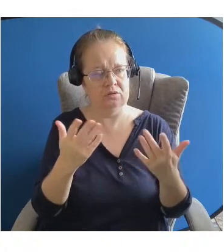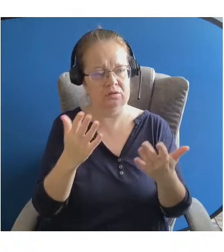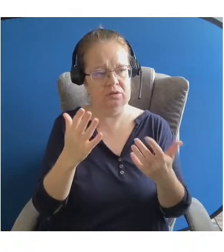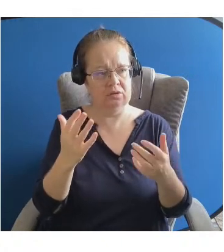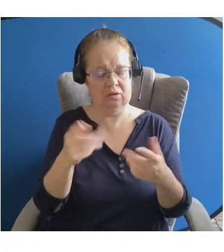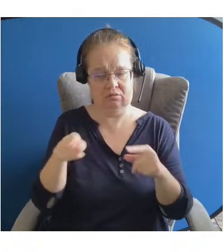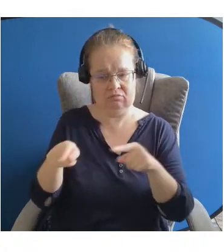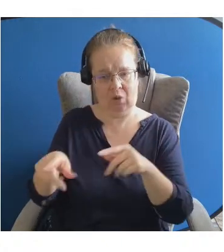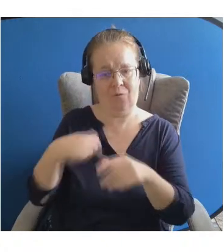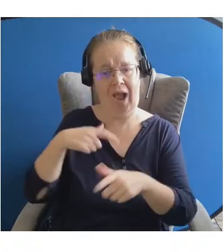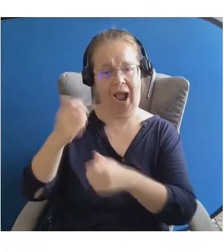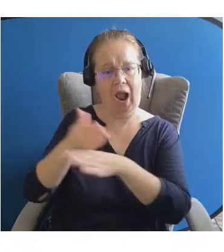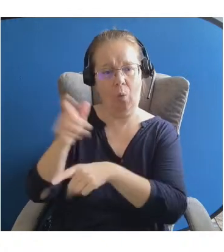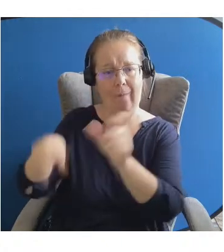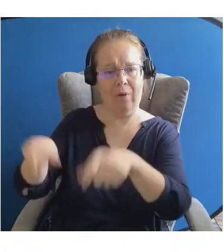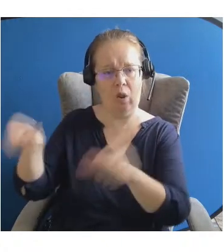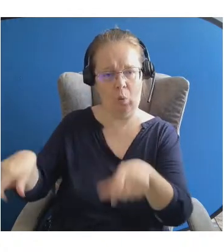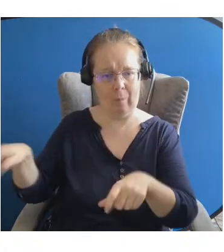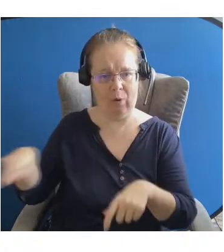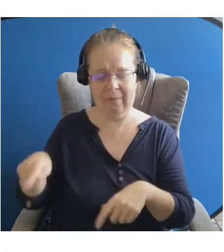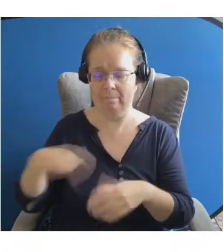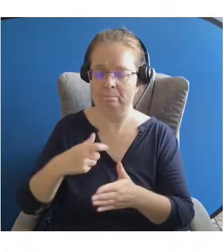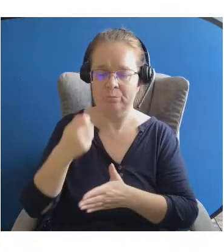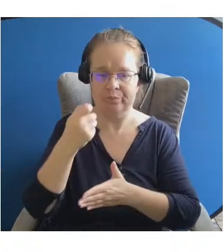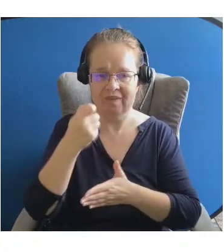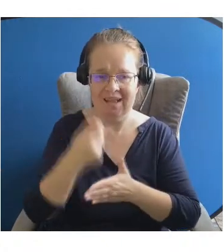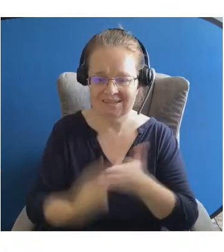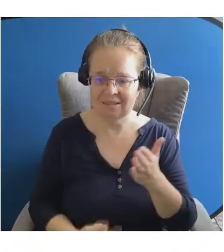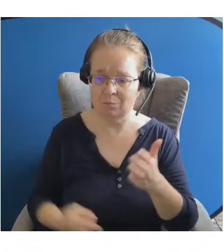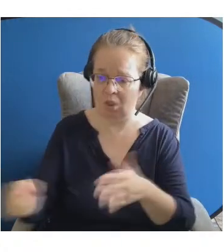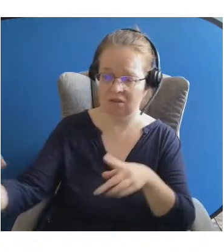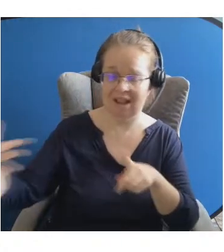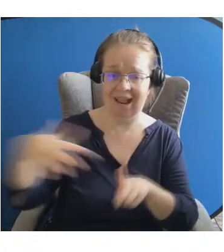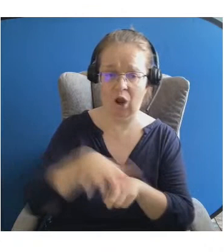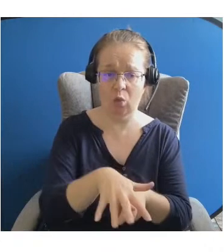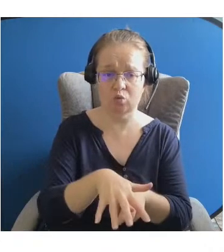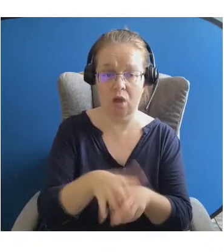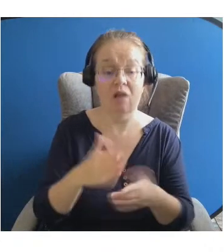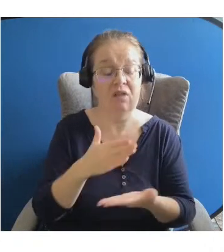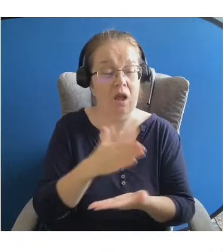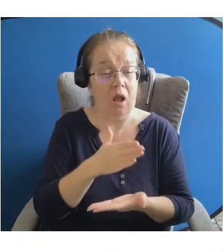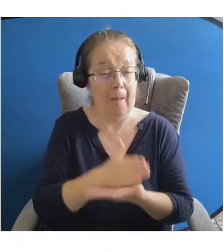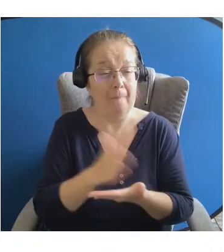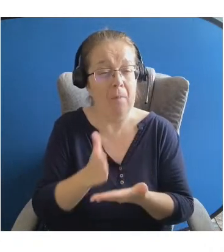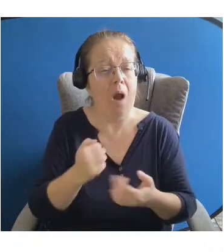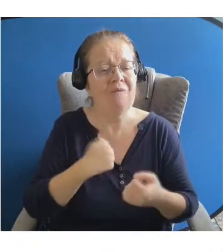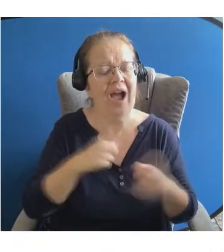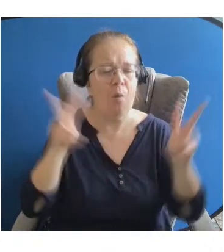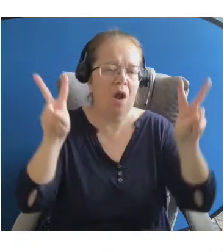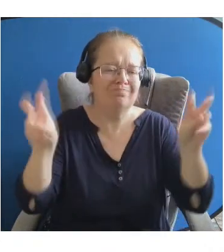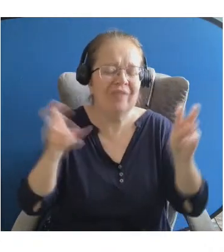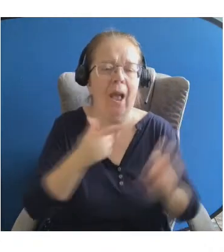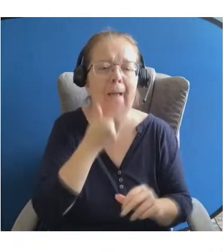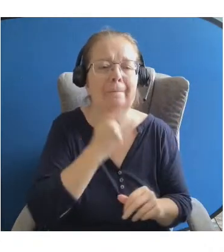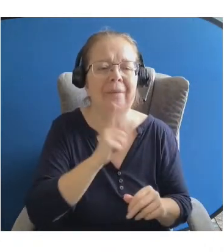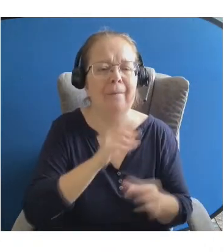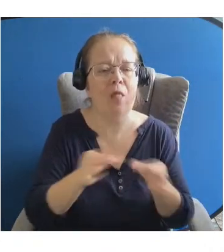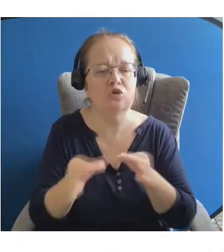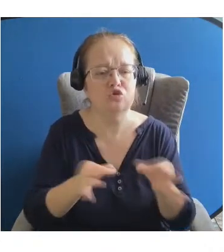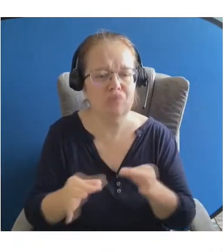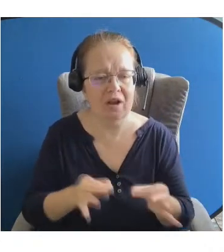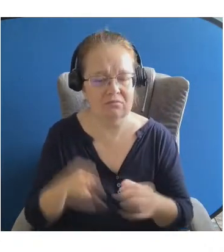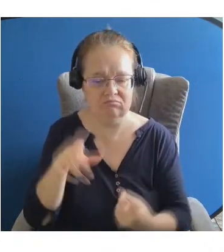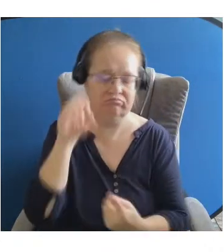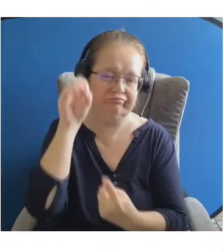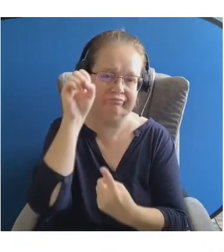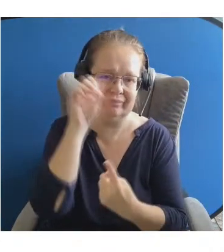very quickly made disability inclusion part of our people strategy and made it one of the key